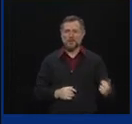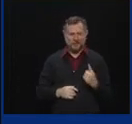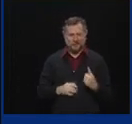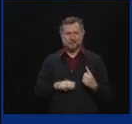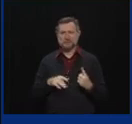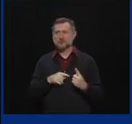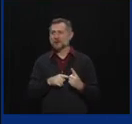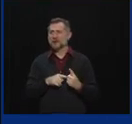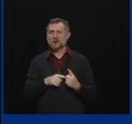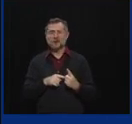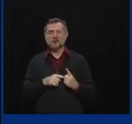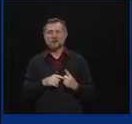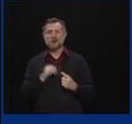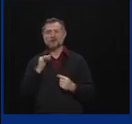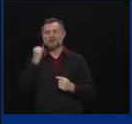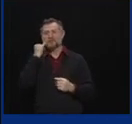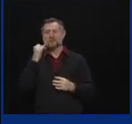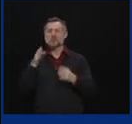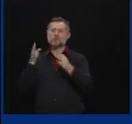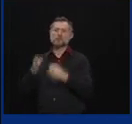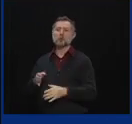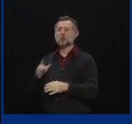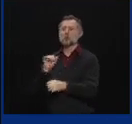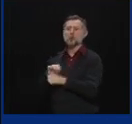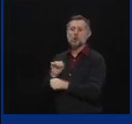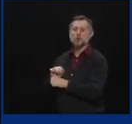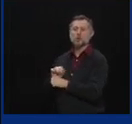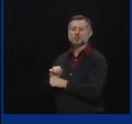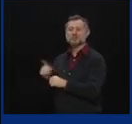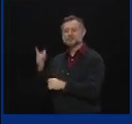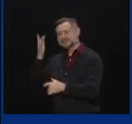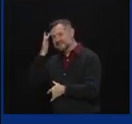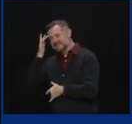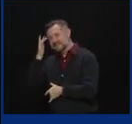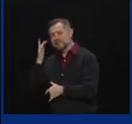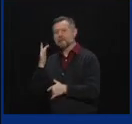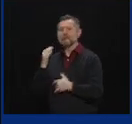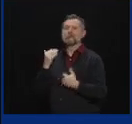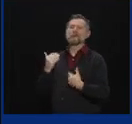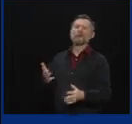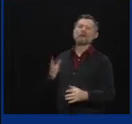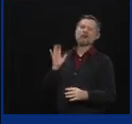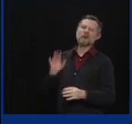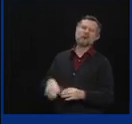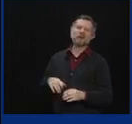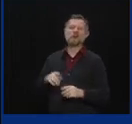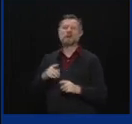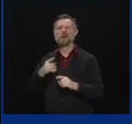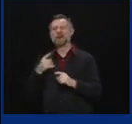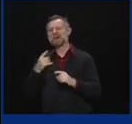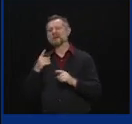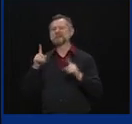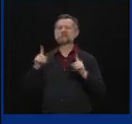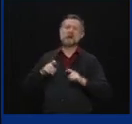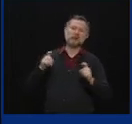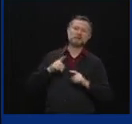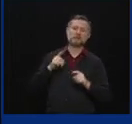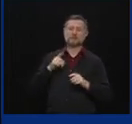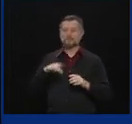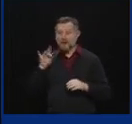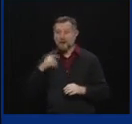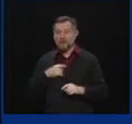Then they get tested and find out they're positive, and they've now potentially spread it to others. And the other final thing we want to remind everybody